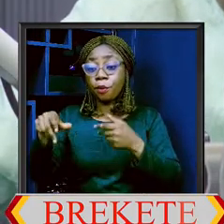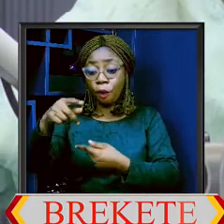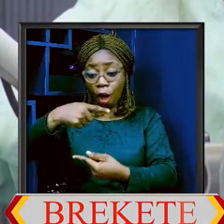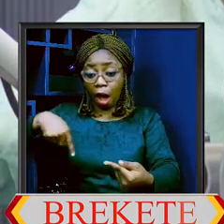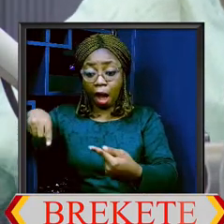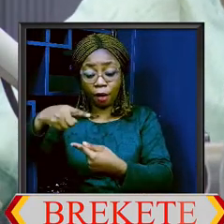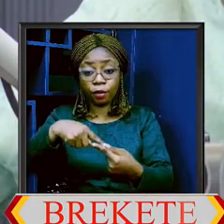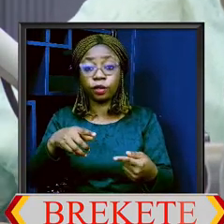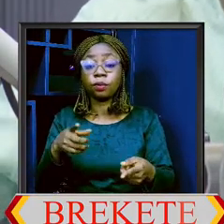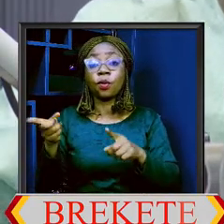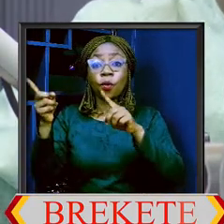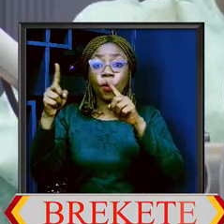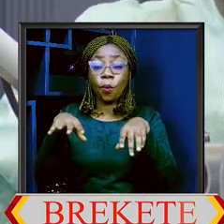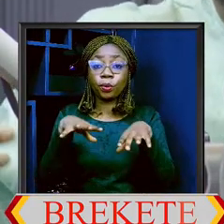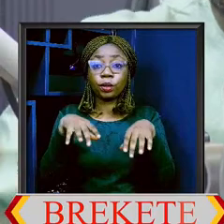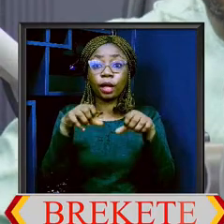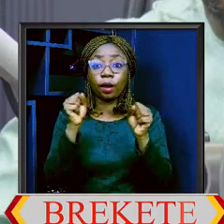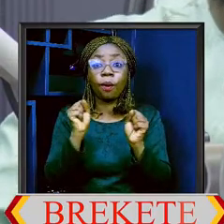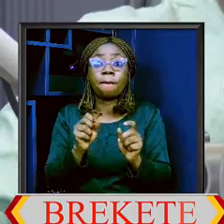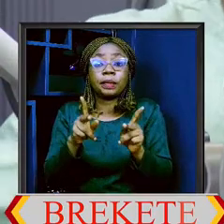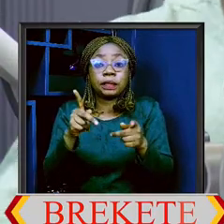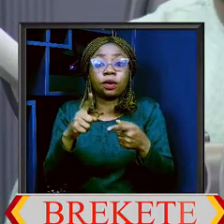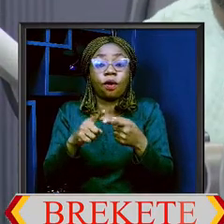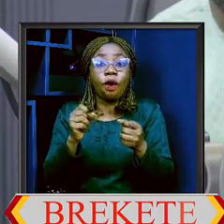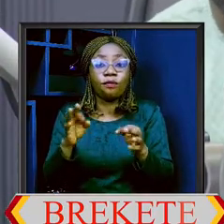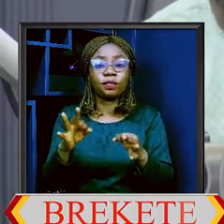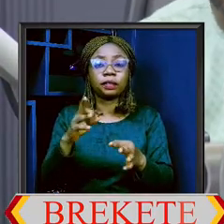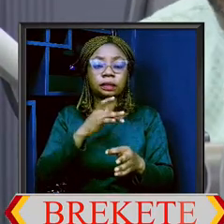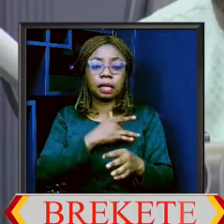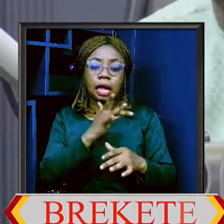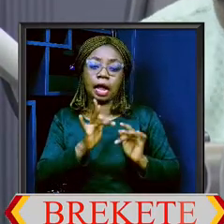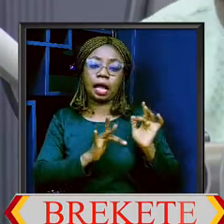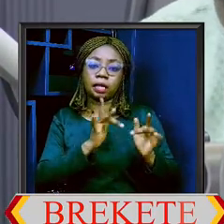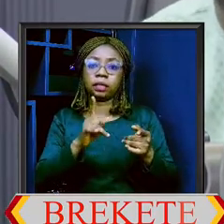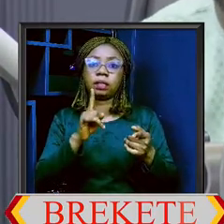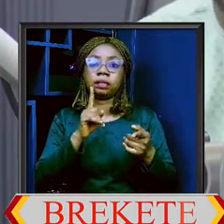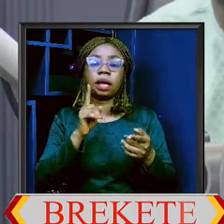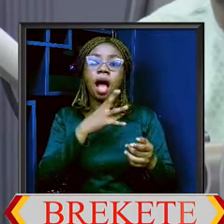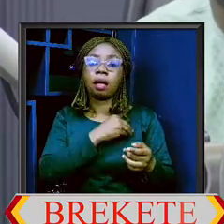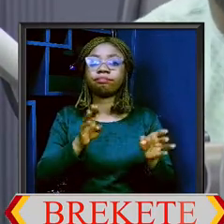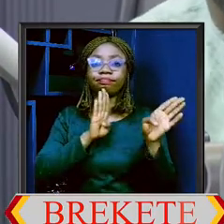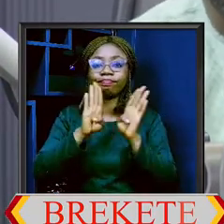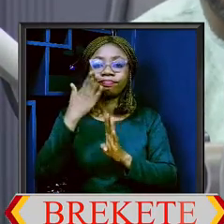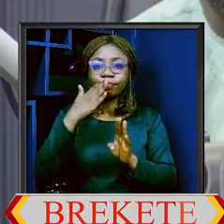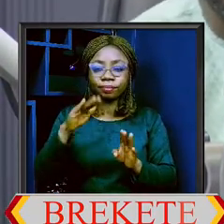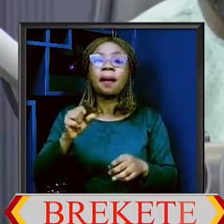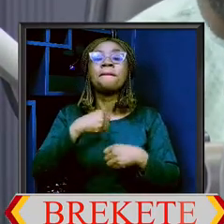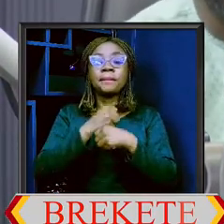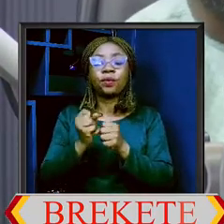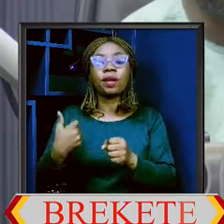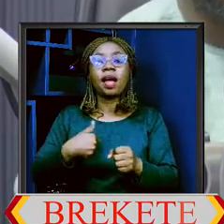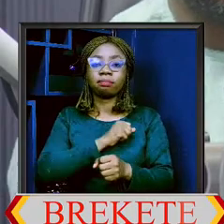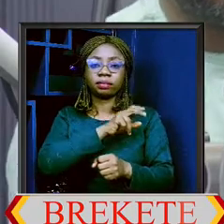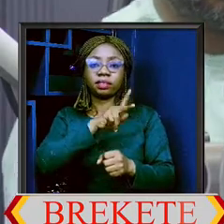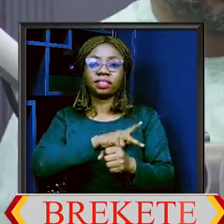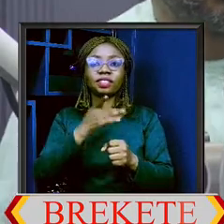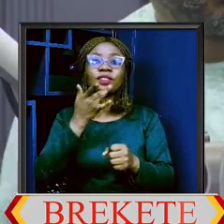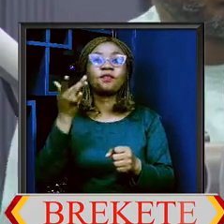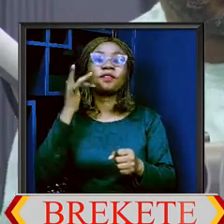them can't take advantage of in kindness misbehave let's appreciate former igp